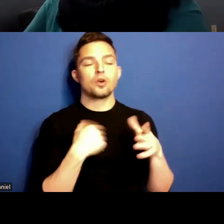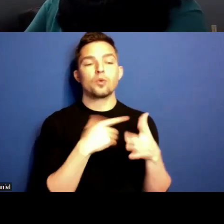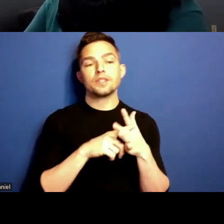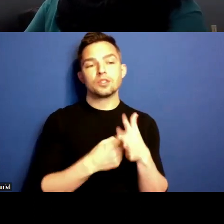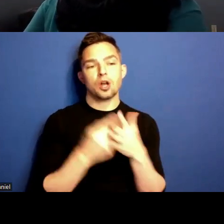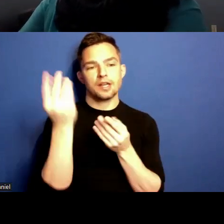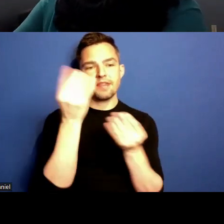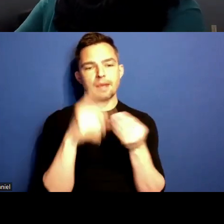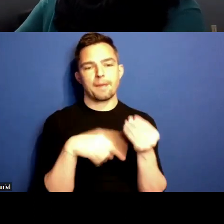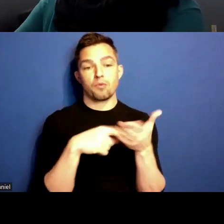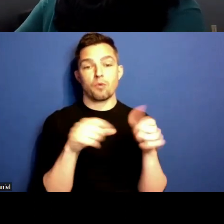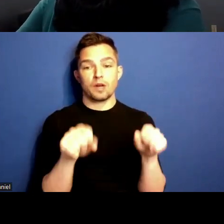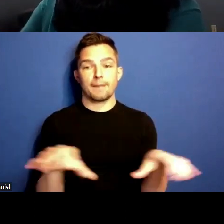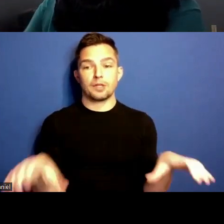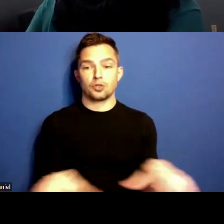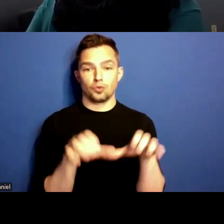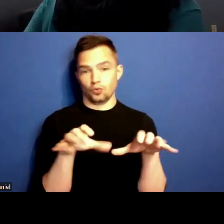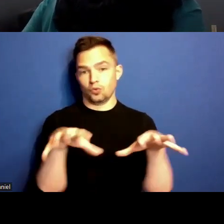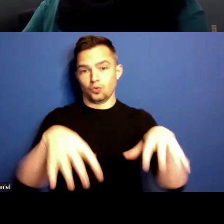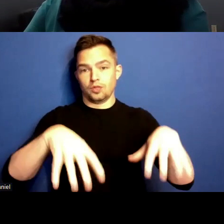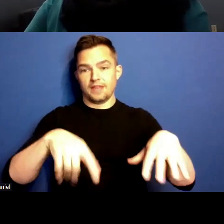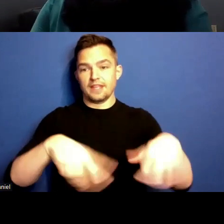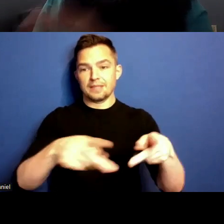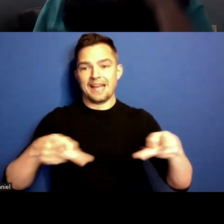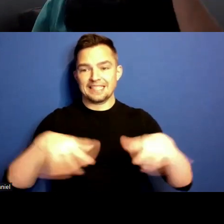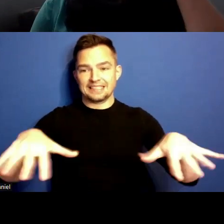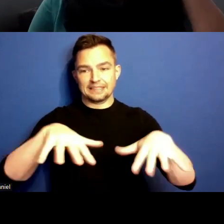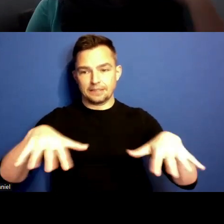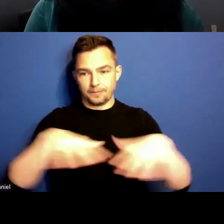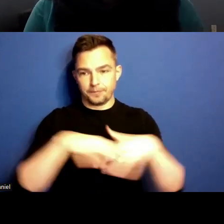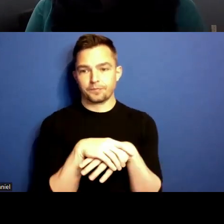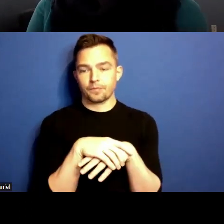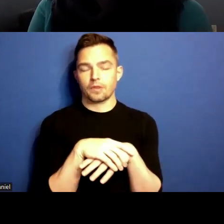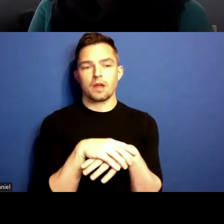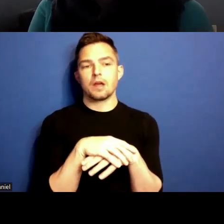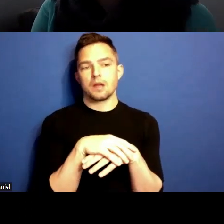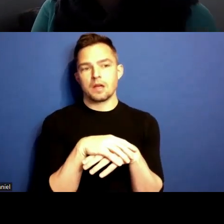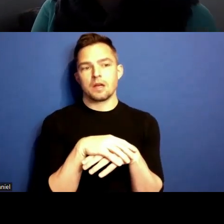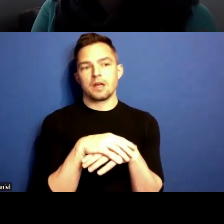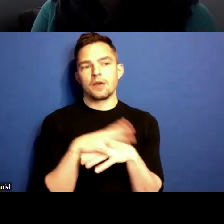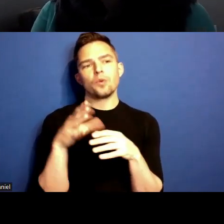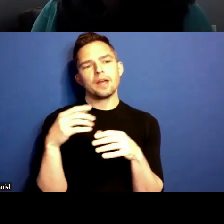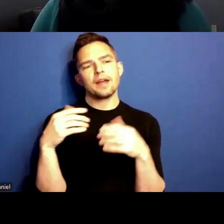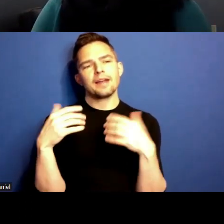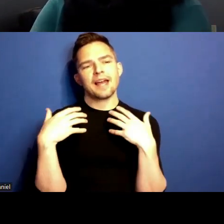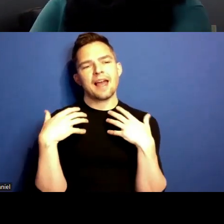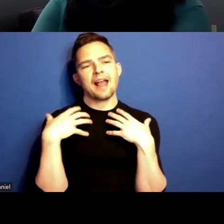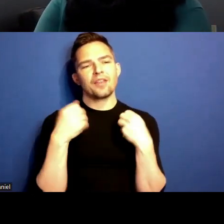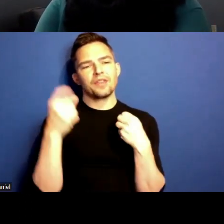about what we could do in this space. There was a Healthy Mind study that collected data